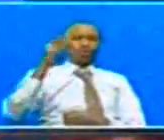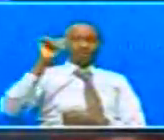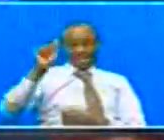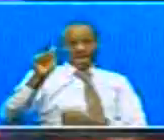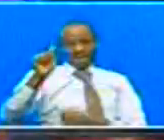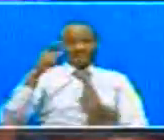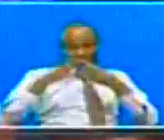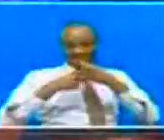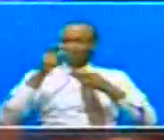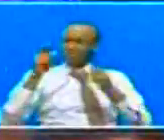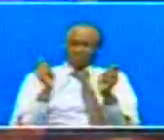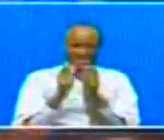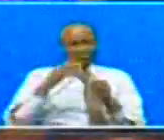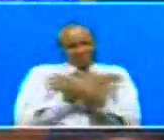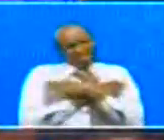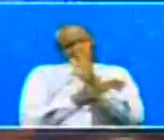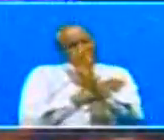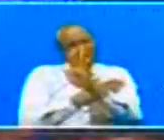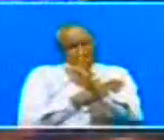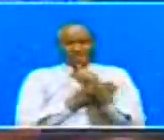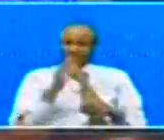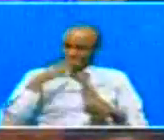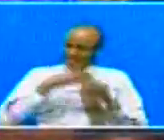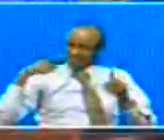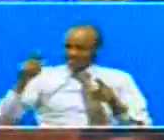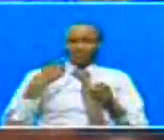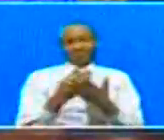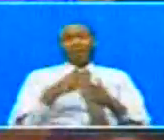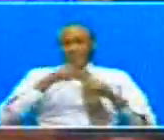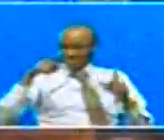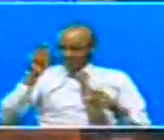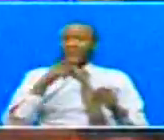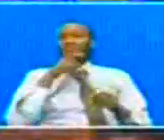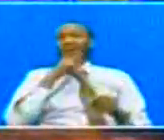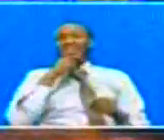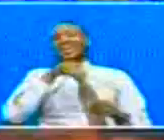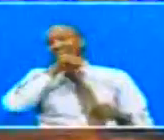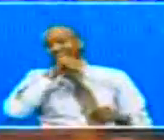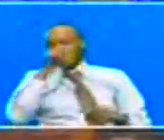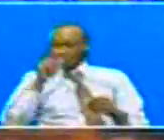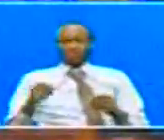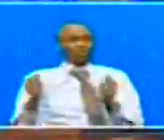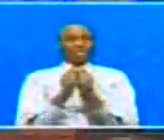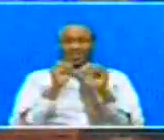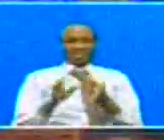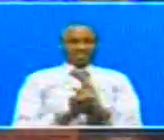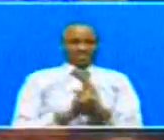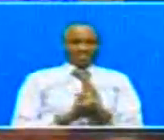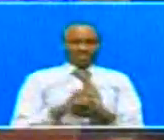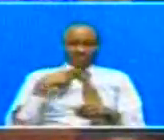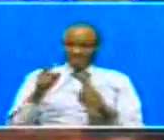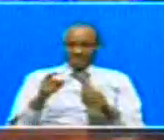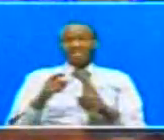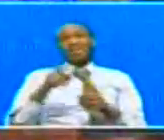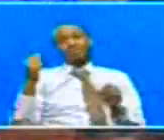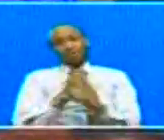Kodek, how painful it must have been for him to break with Jaramogi Oginga Odinga, who said no Uhuru, no independence